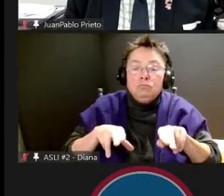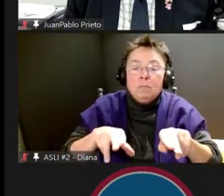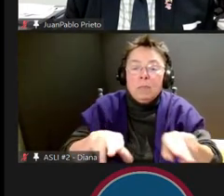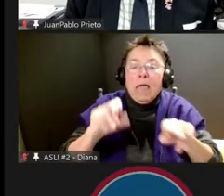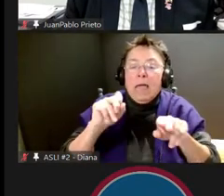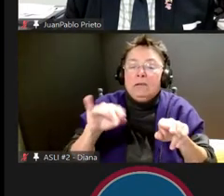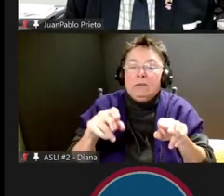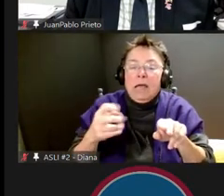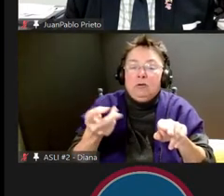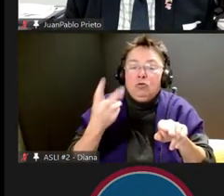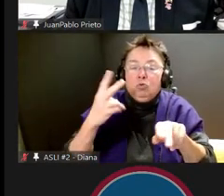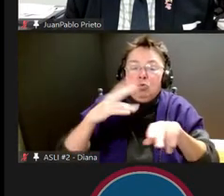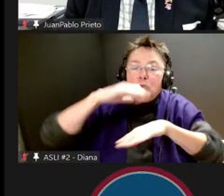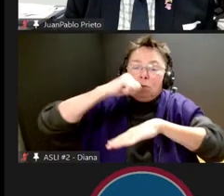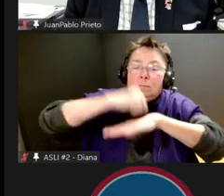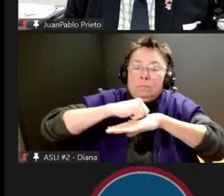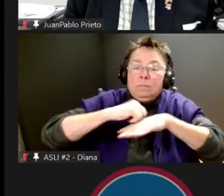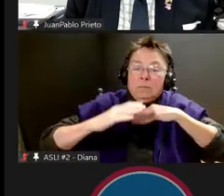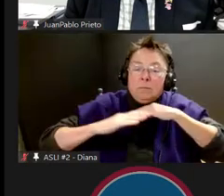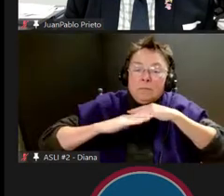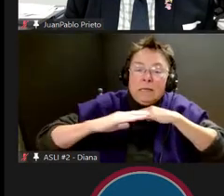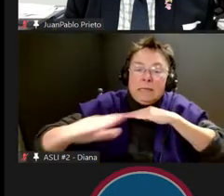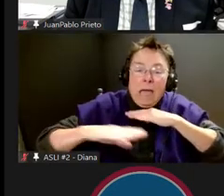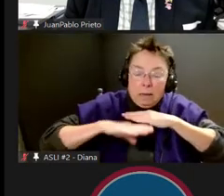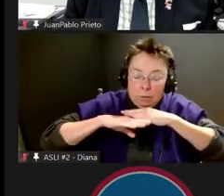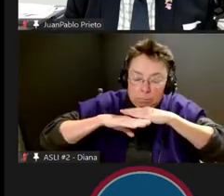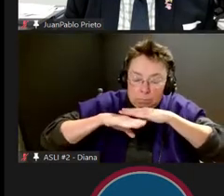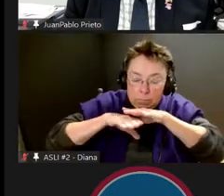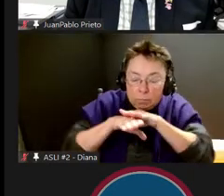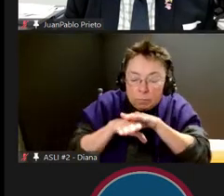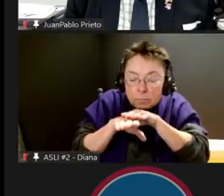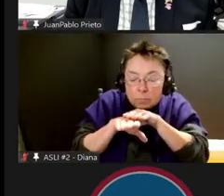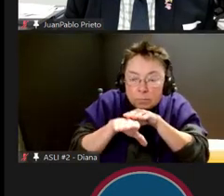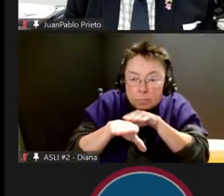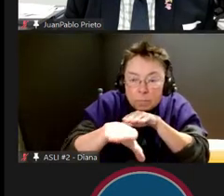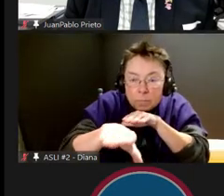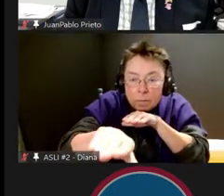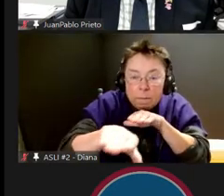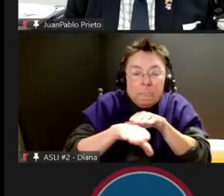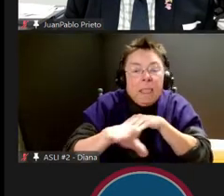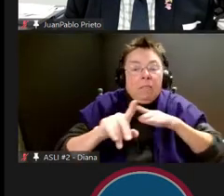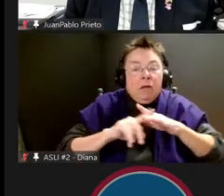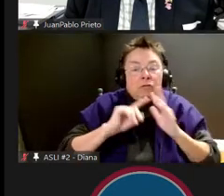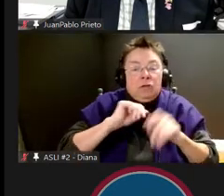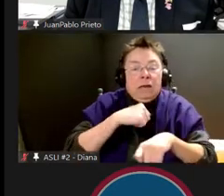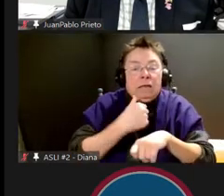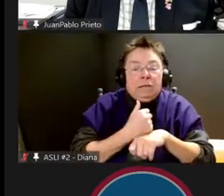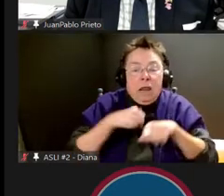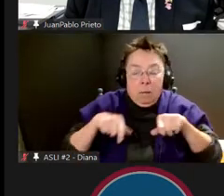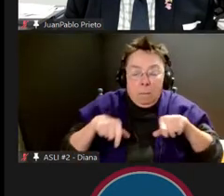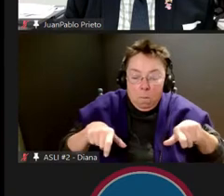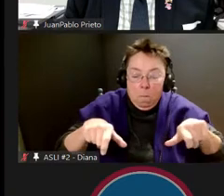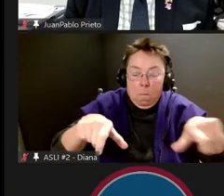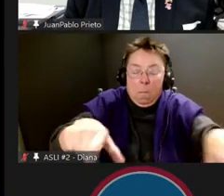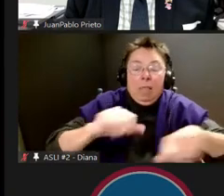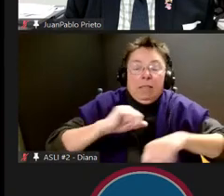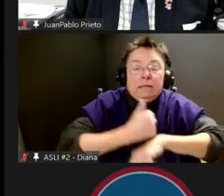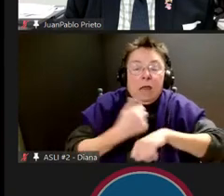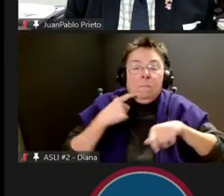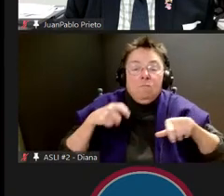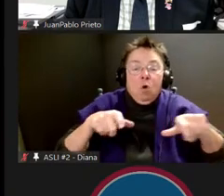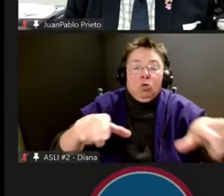two deck. It's been formed underneath, the base pours in place, and they're starting to install the formwork for the track pours itself.